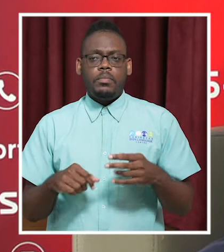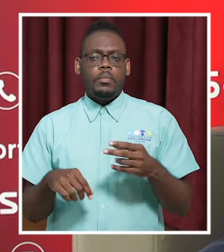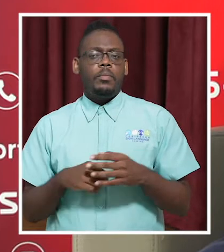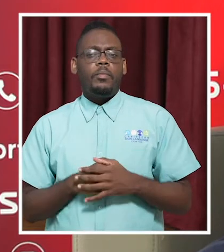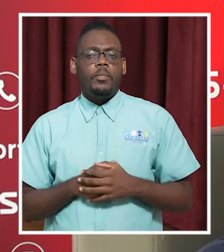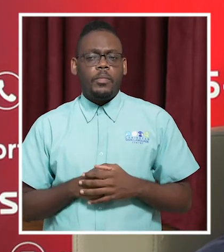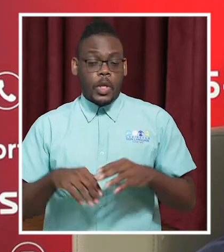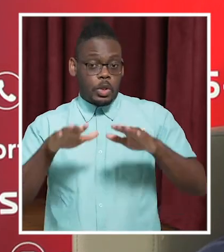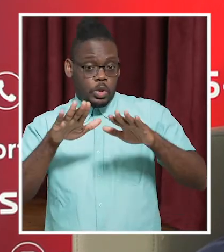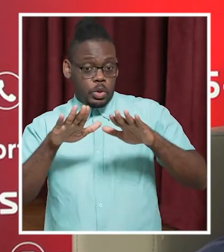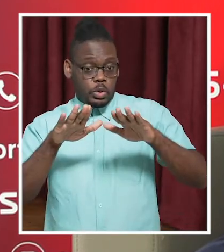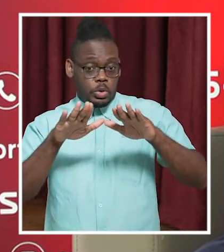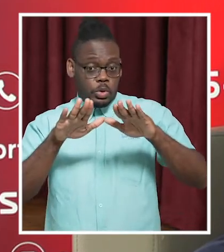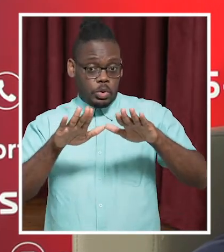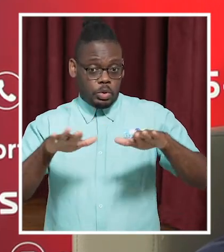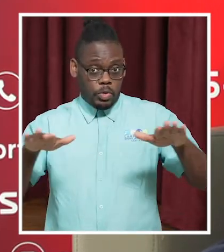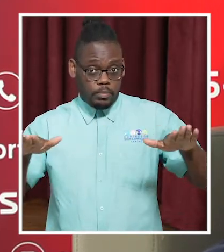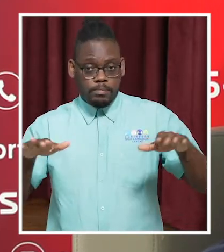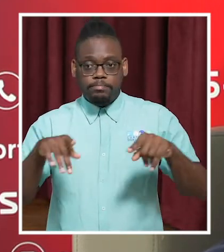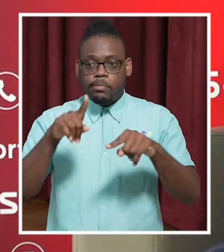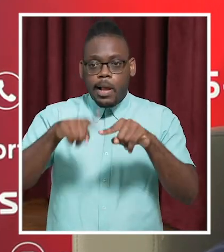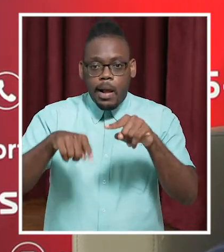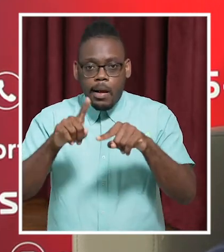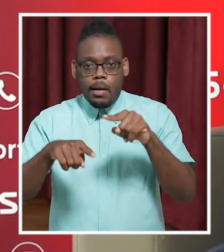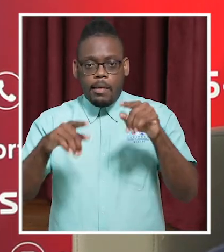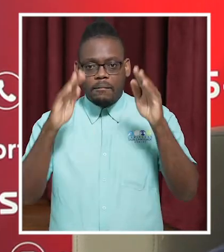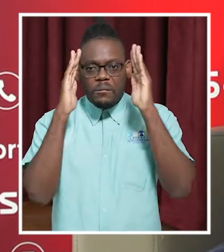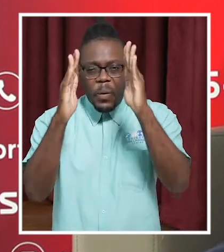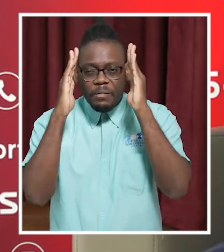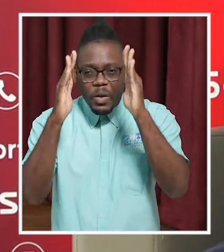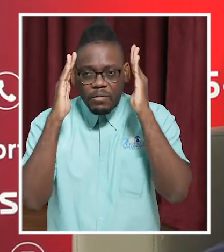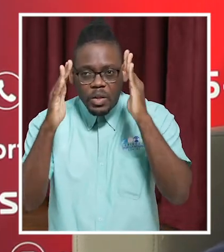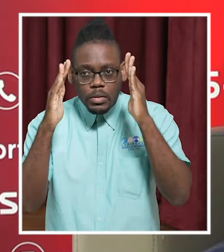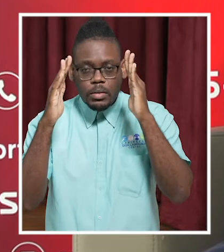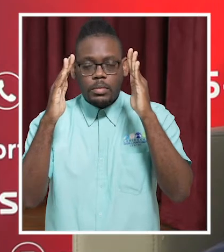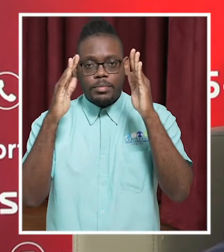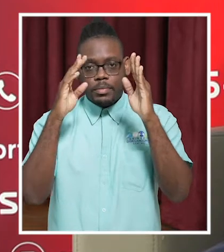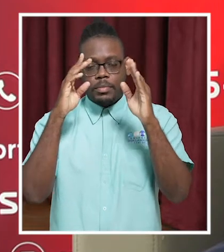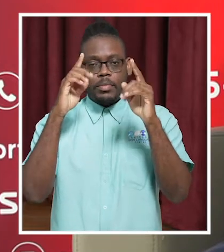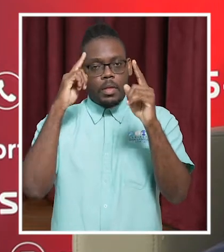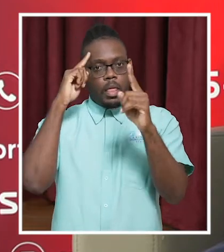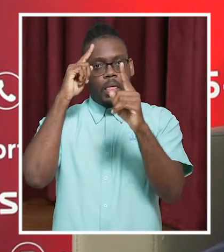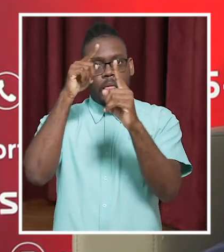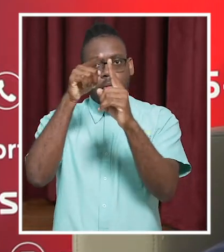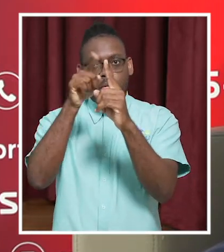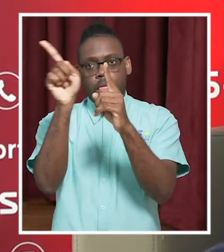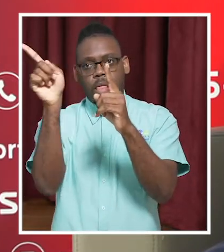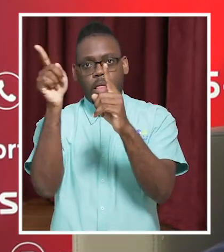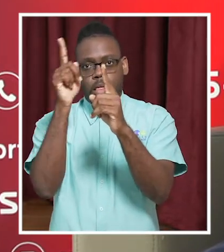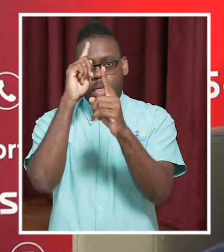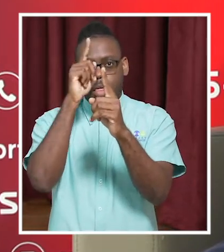pay attention and concentrate consistently. There's a third component of the condition